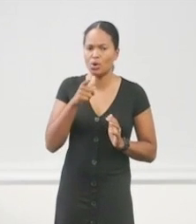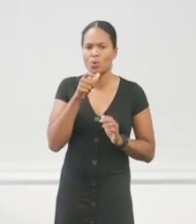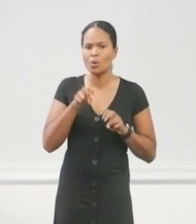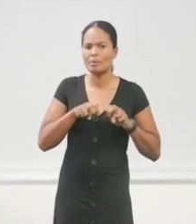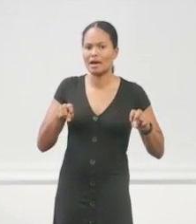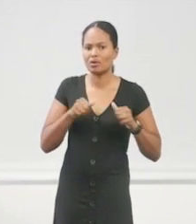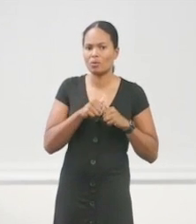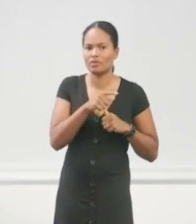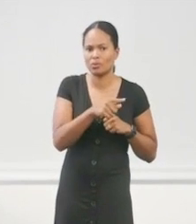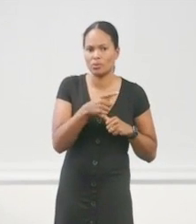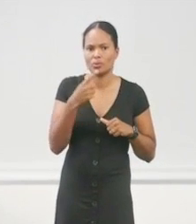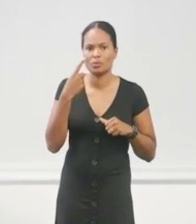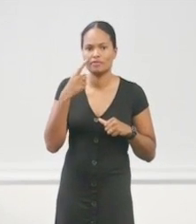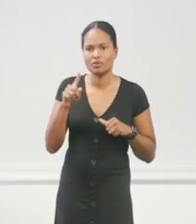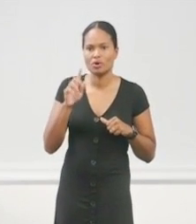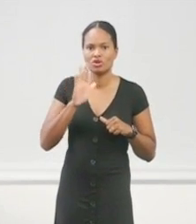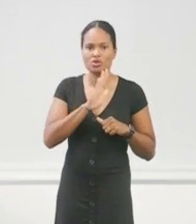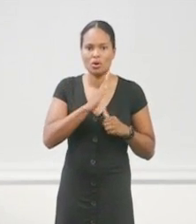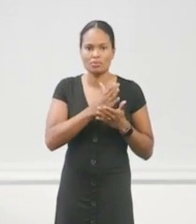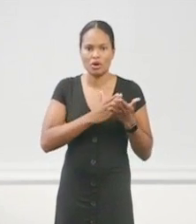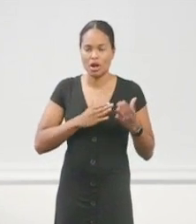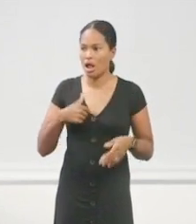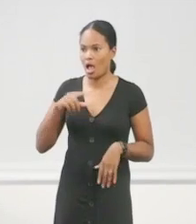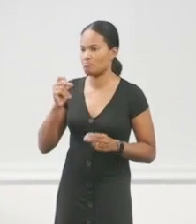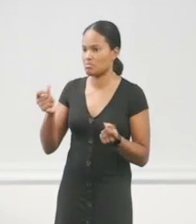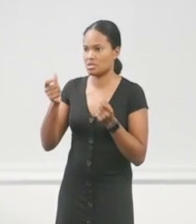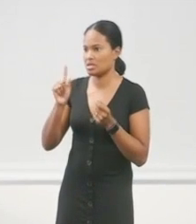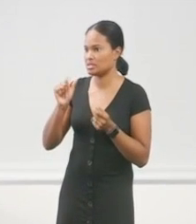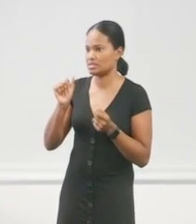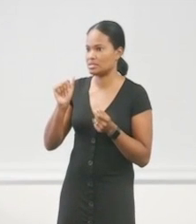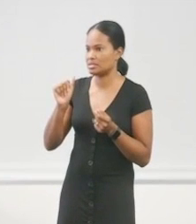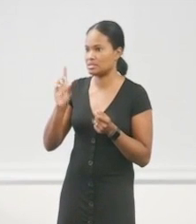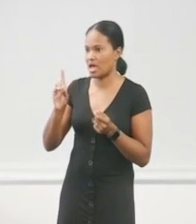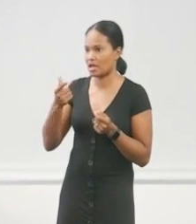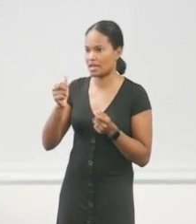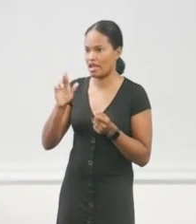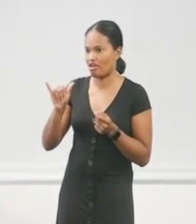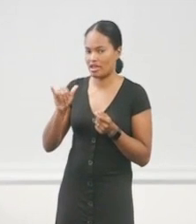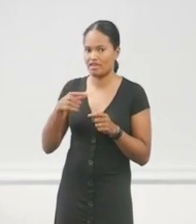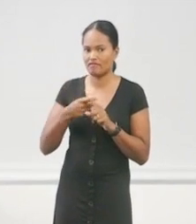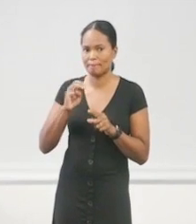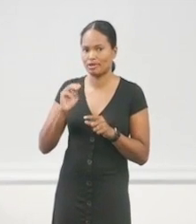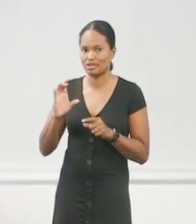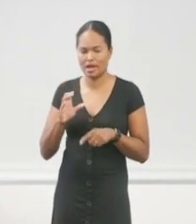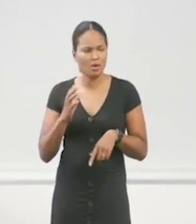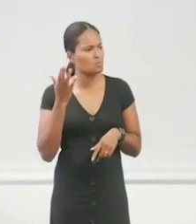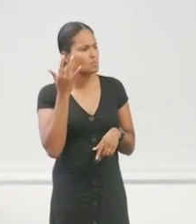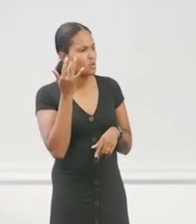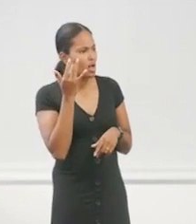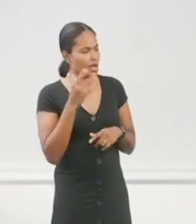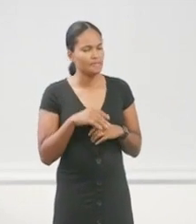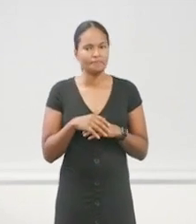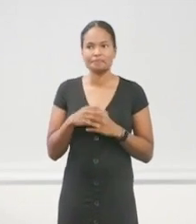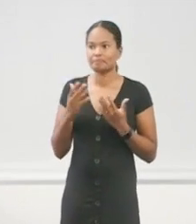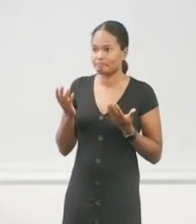you for your part? And I said, Tad Gary from Mercy Care. And he said, okay, tell us the rationale, the why behind it. And I said,